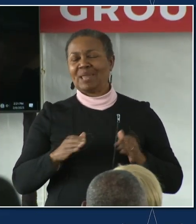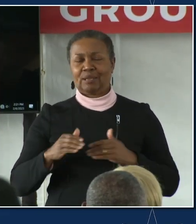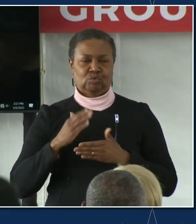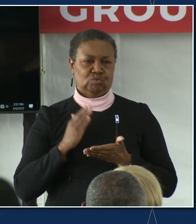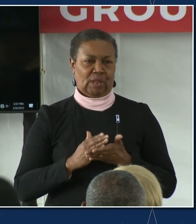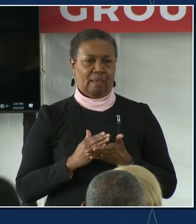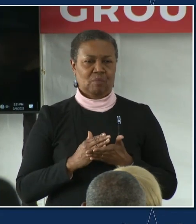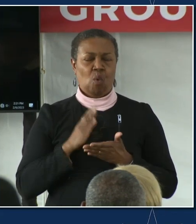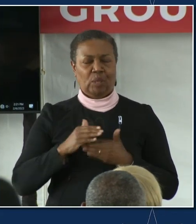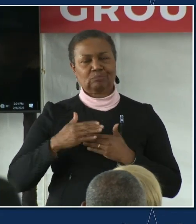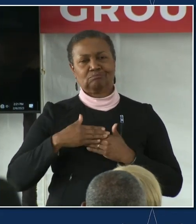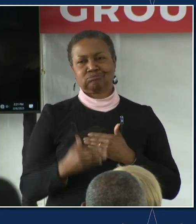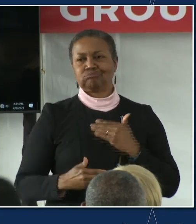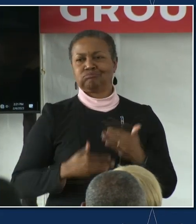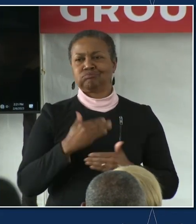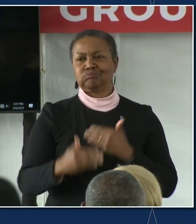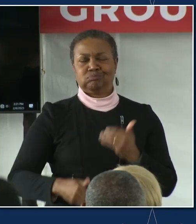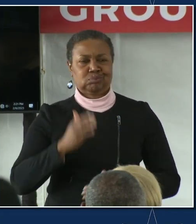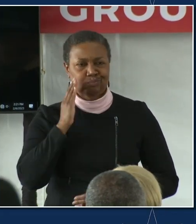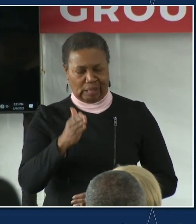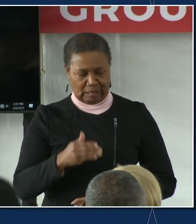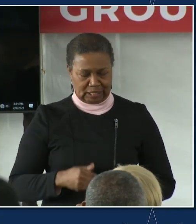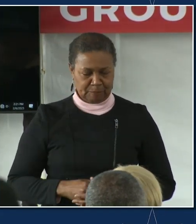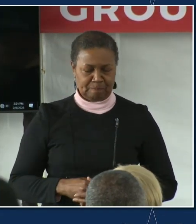stopping there.